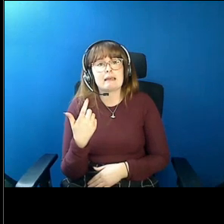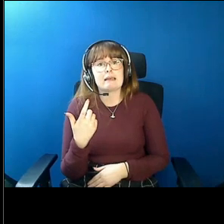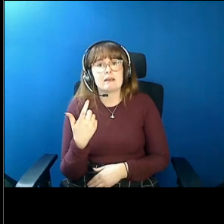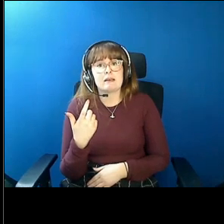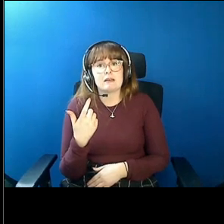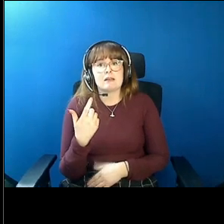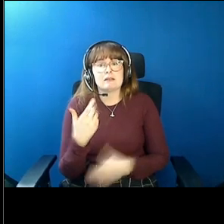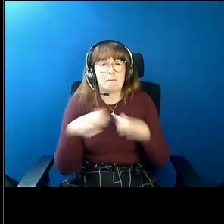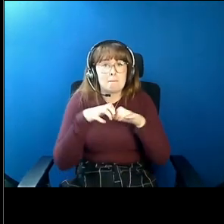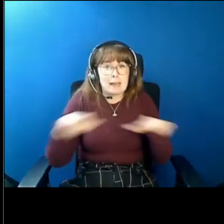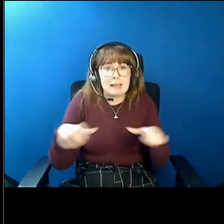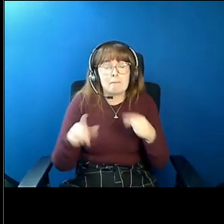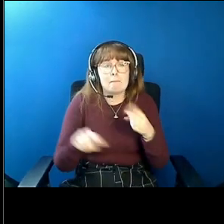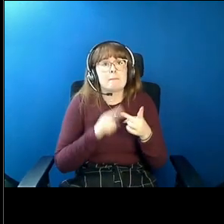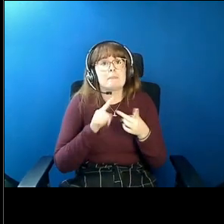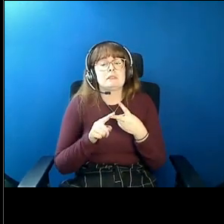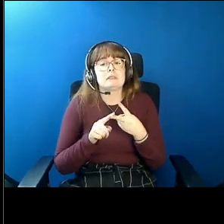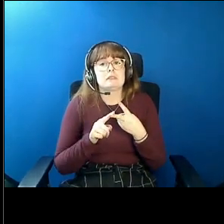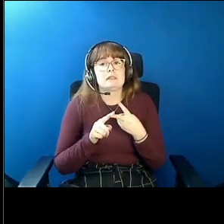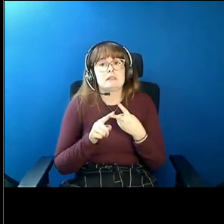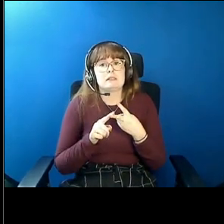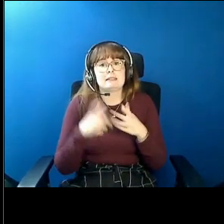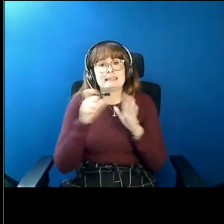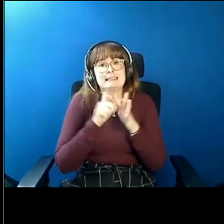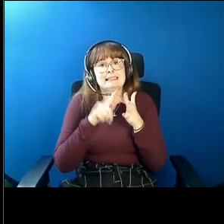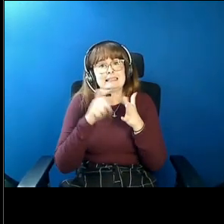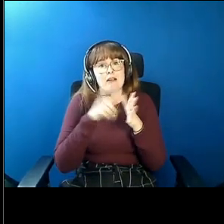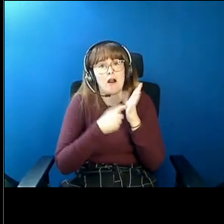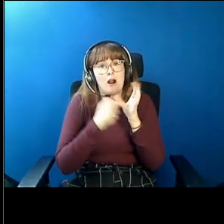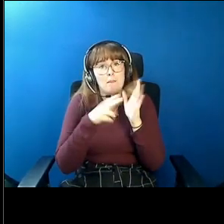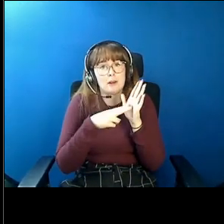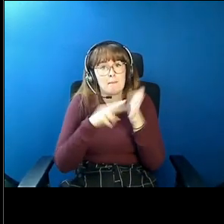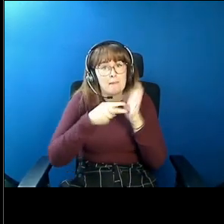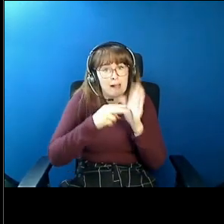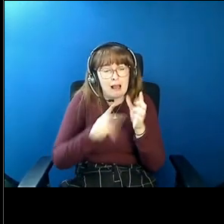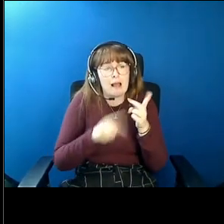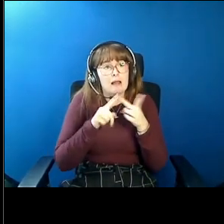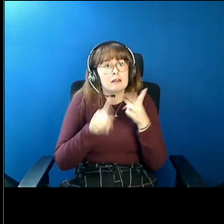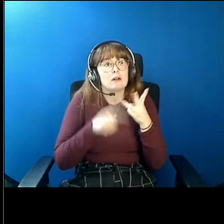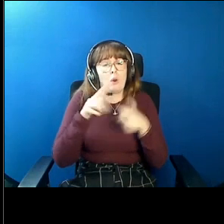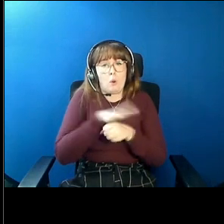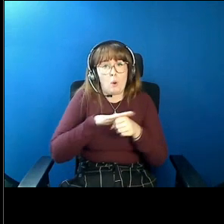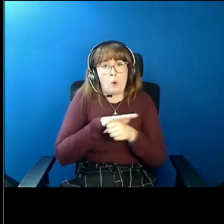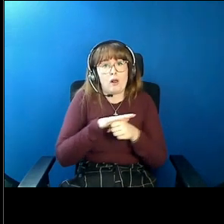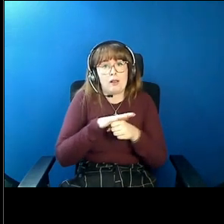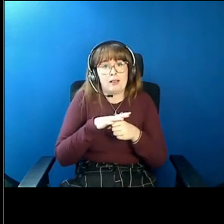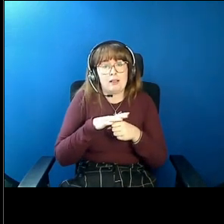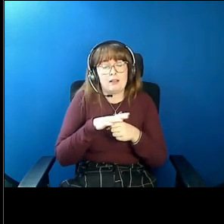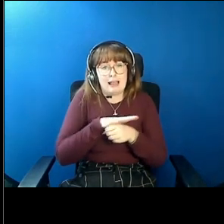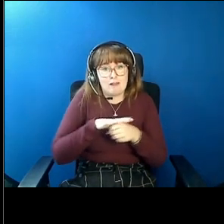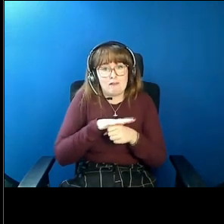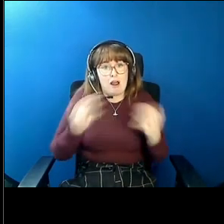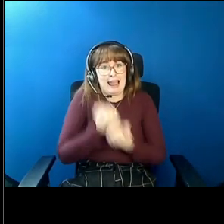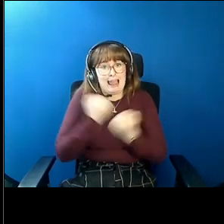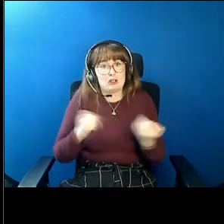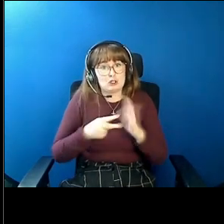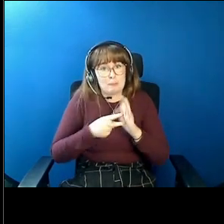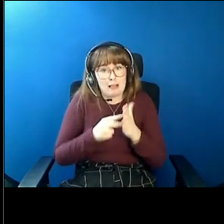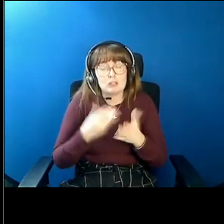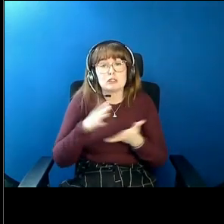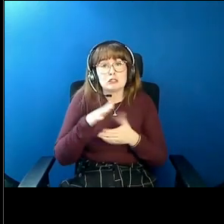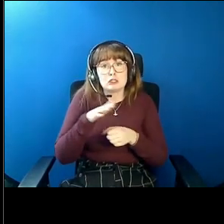pipeline, it could include decarbonization plan, it could include a local area energy plan. For some councils we've worked